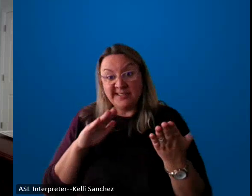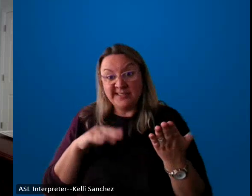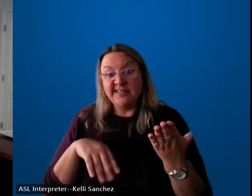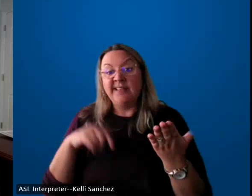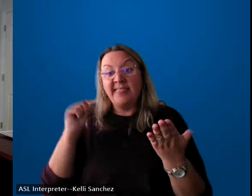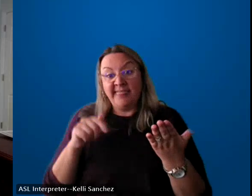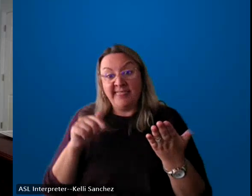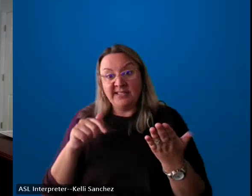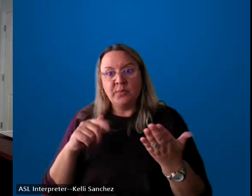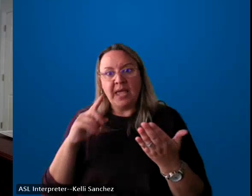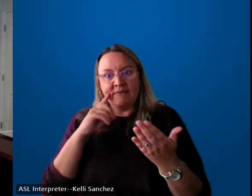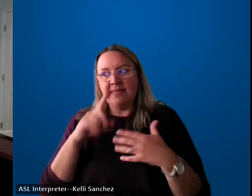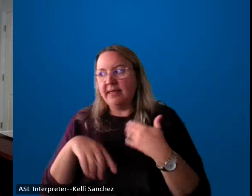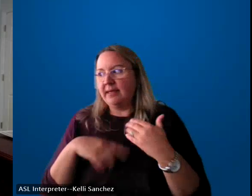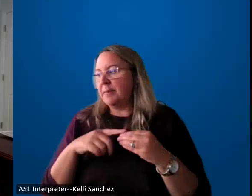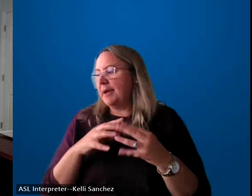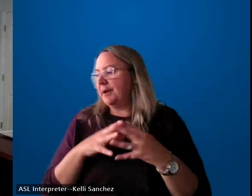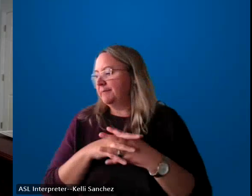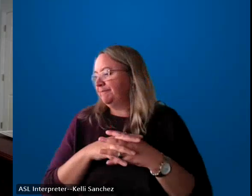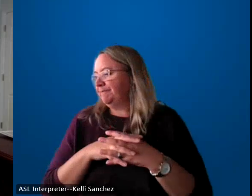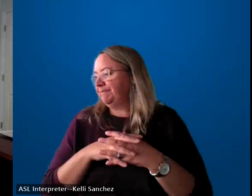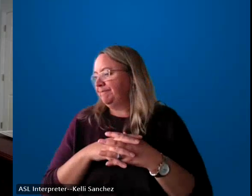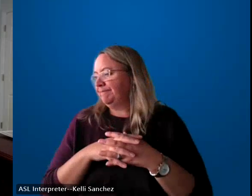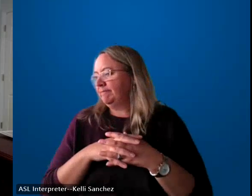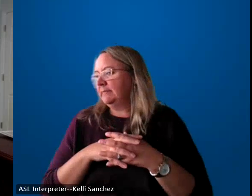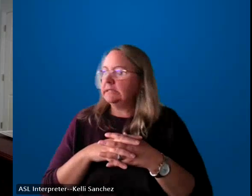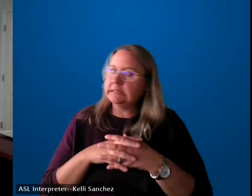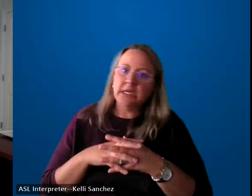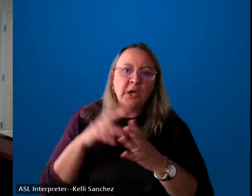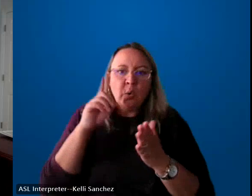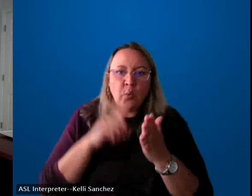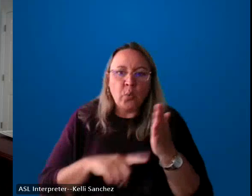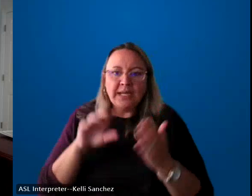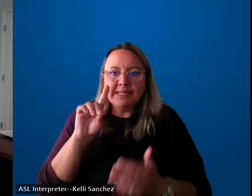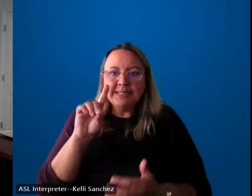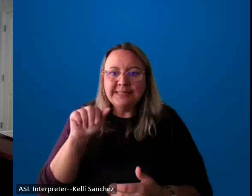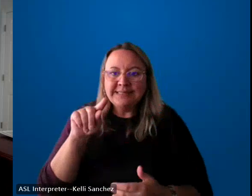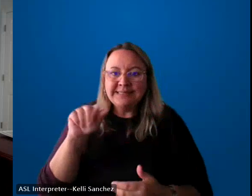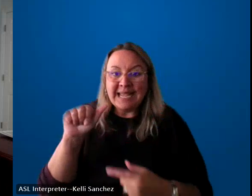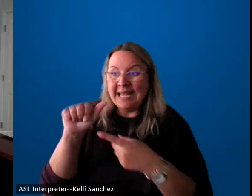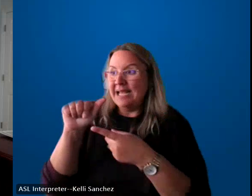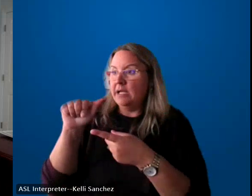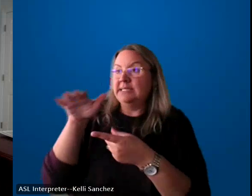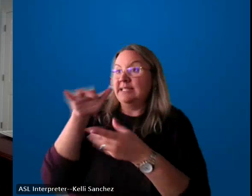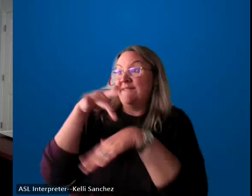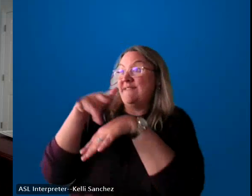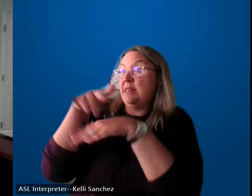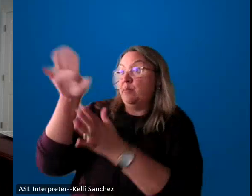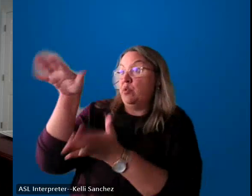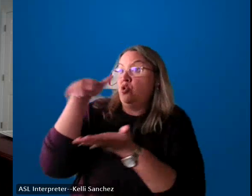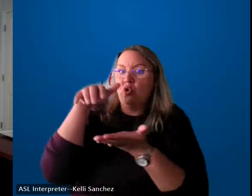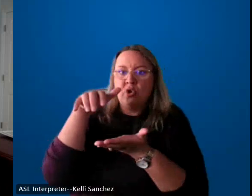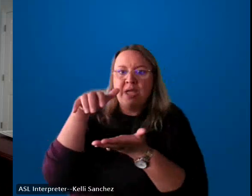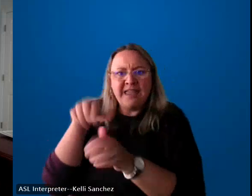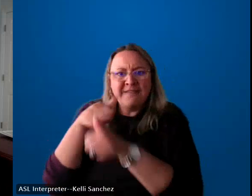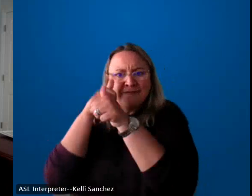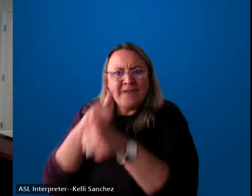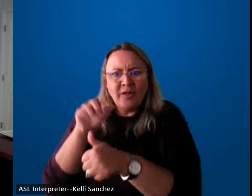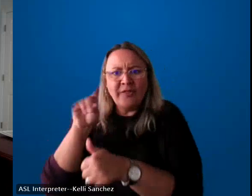step back and we have to, look at what data is available to us and, have data-driven decision making.